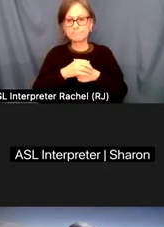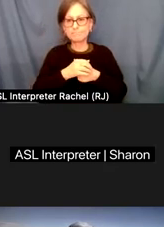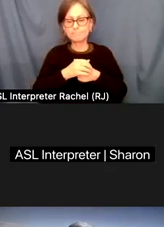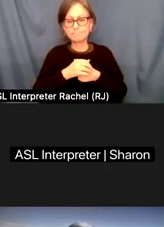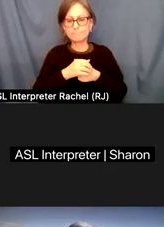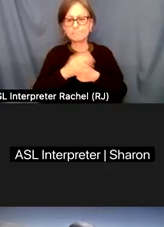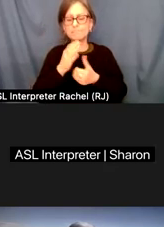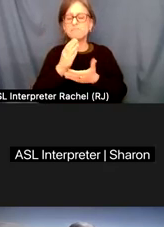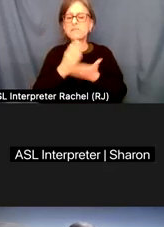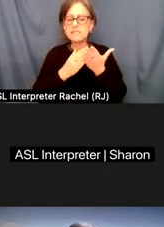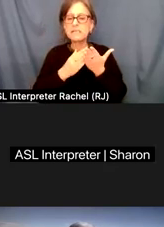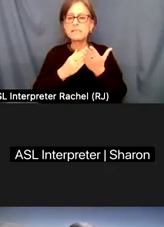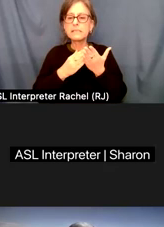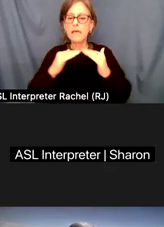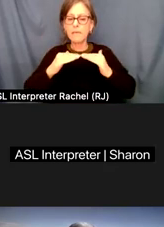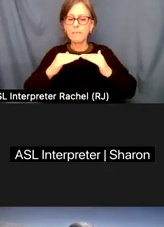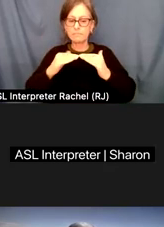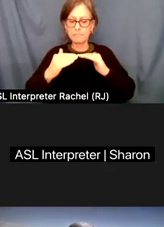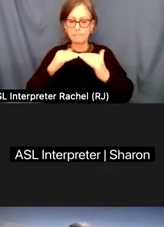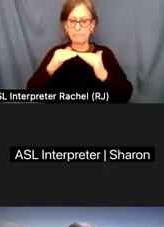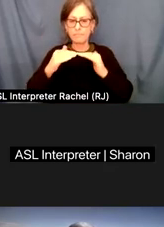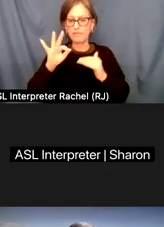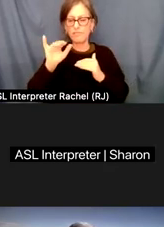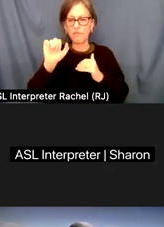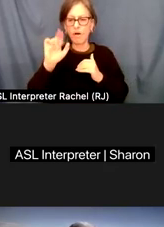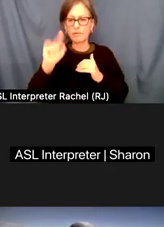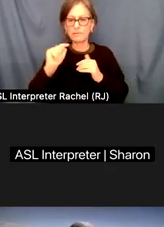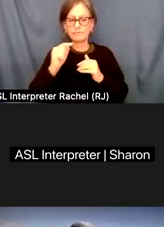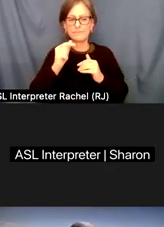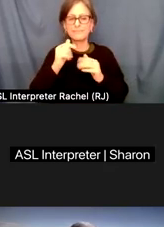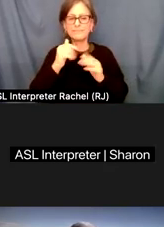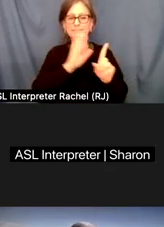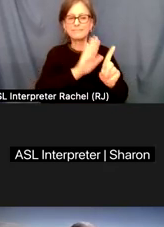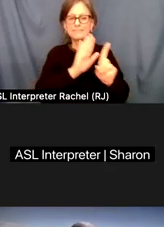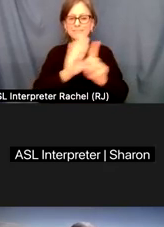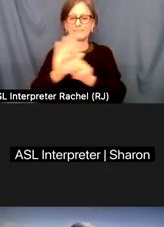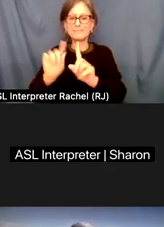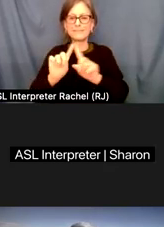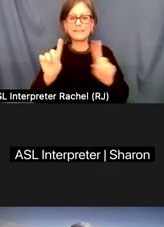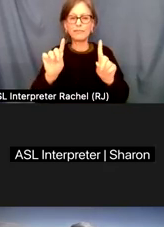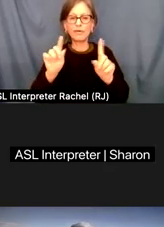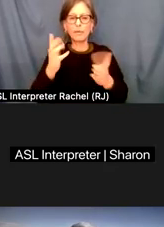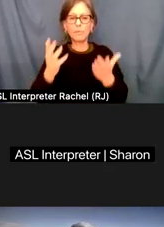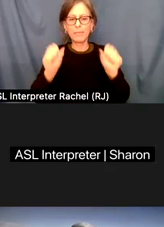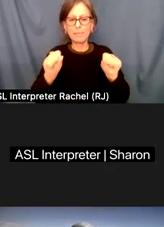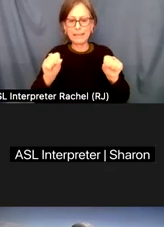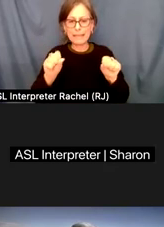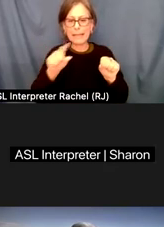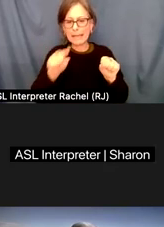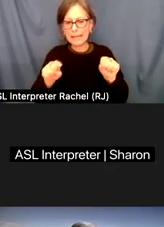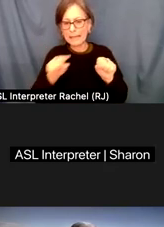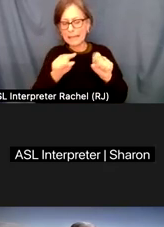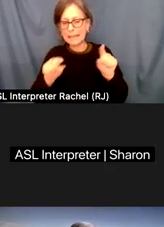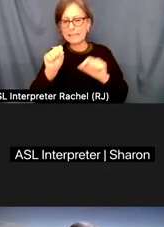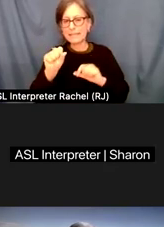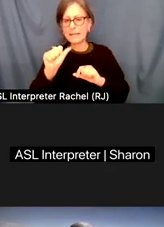some faults, of course, have, or each of the faults have their own probabilities. And like the San Andreas,